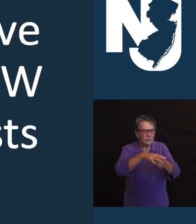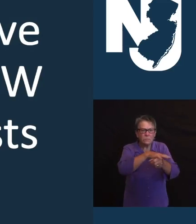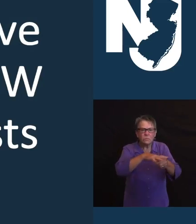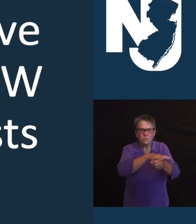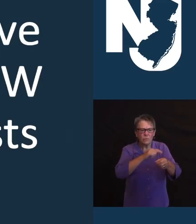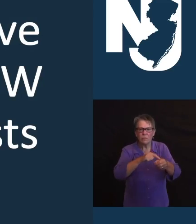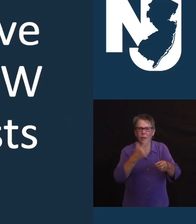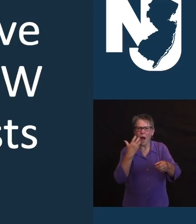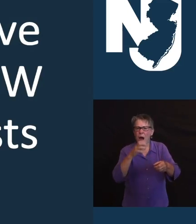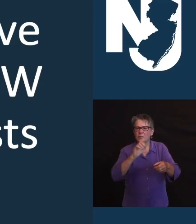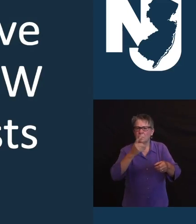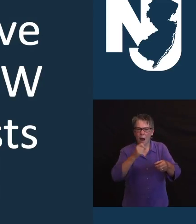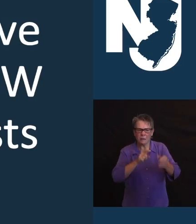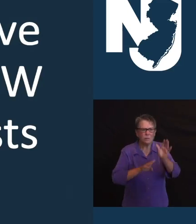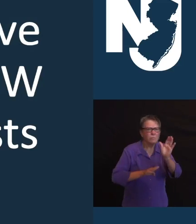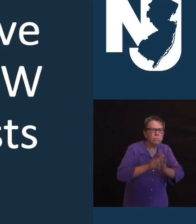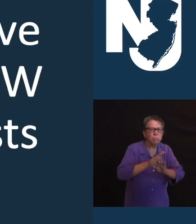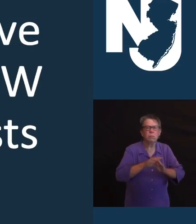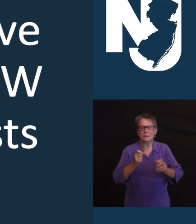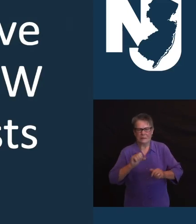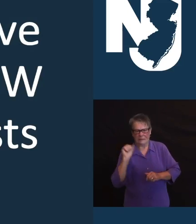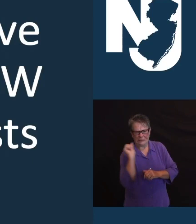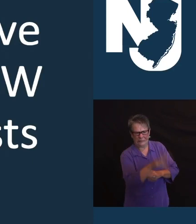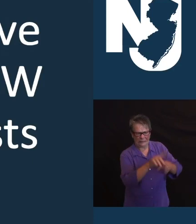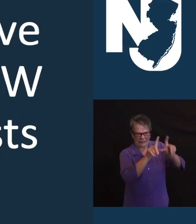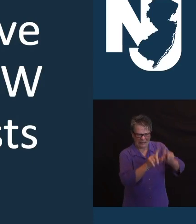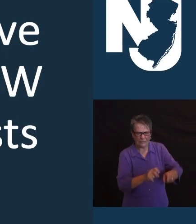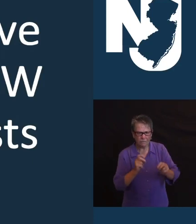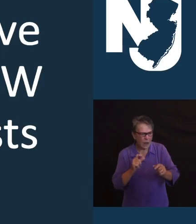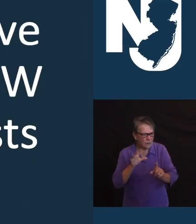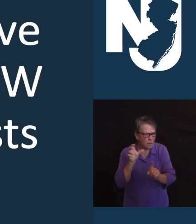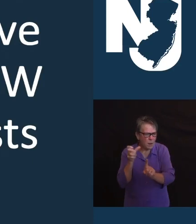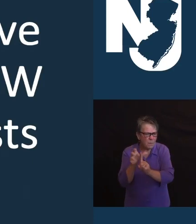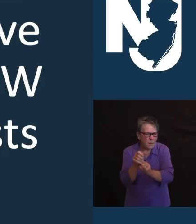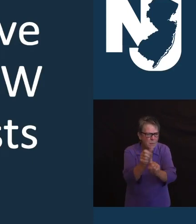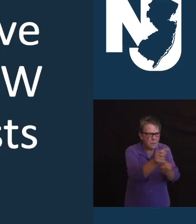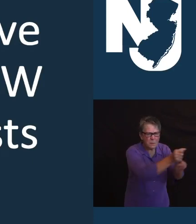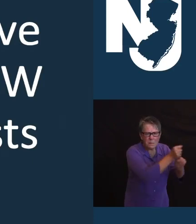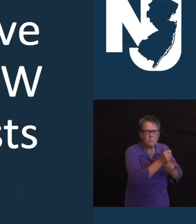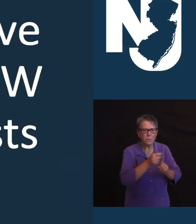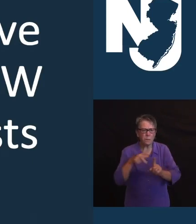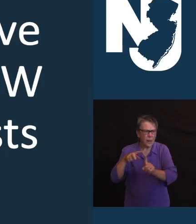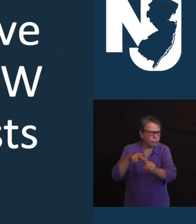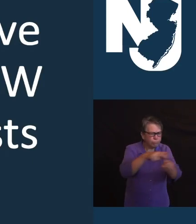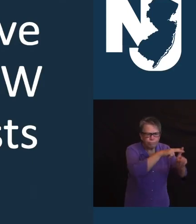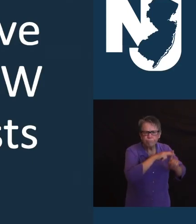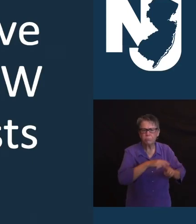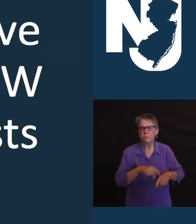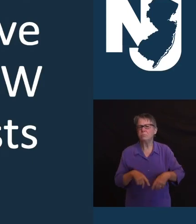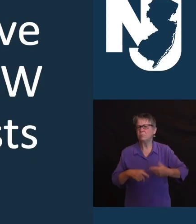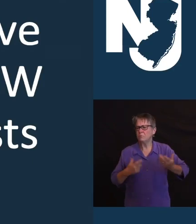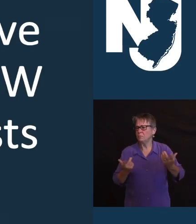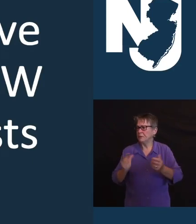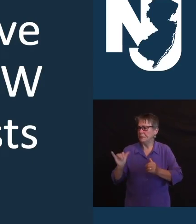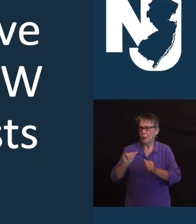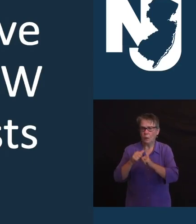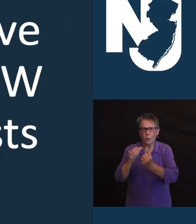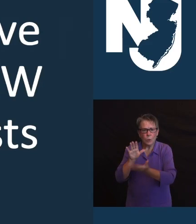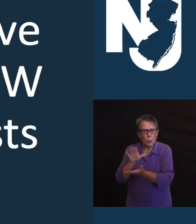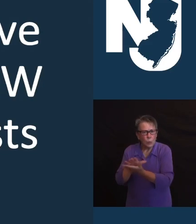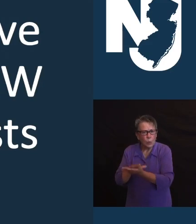it being a big weapon in schools, a school setting, a big weapon in augmenting our already